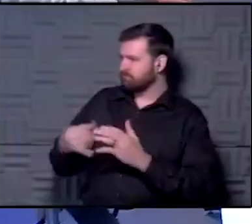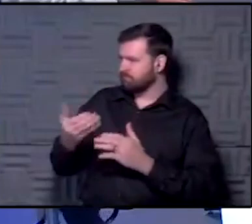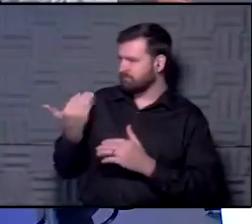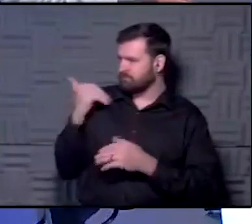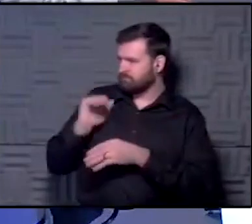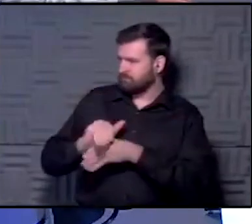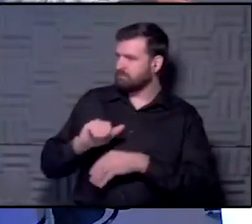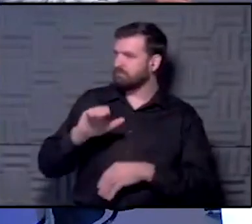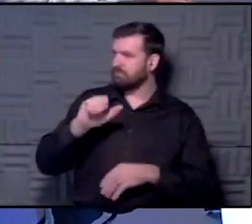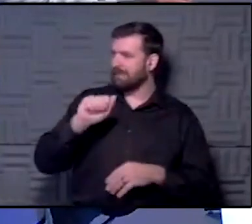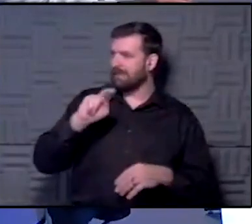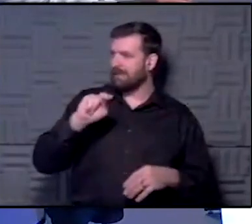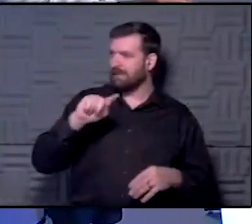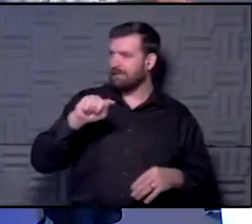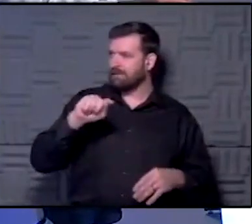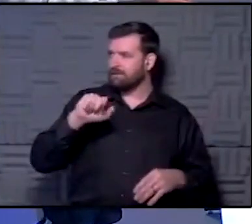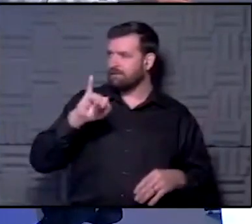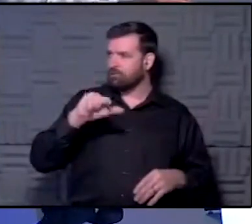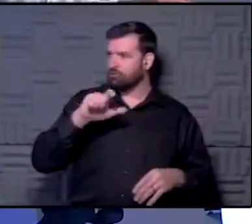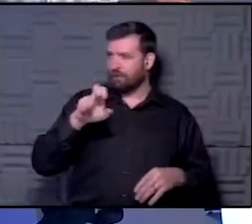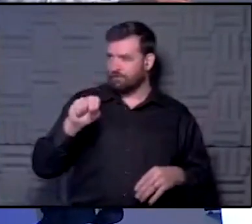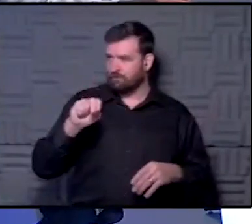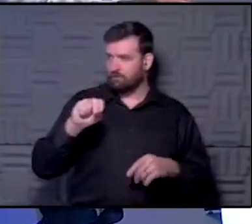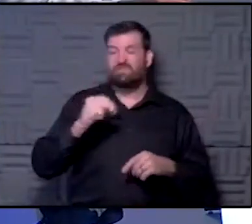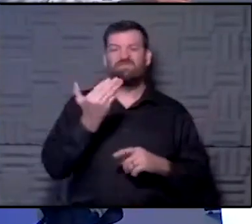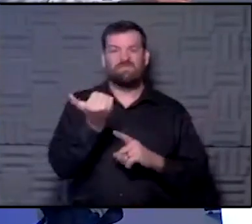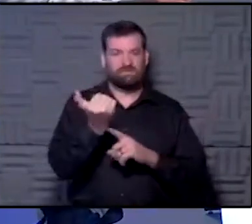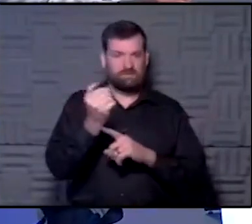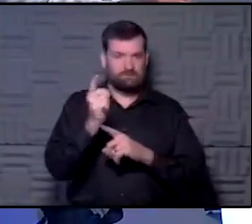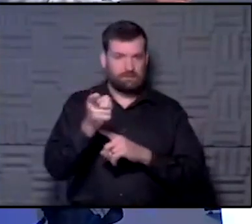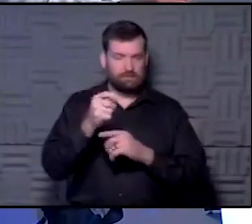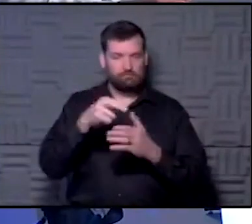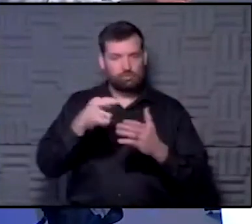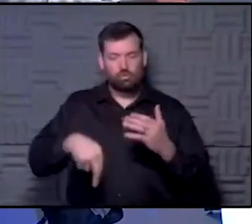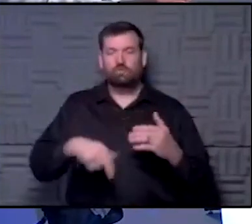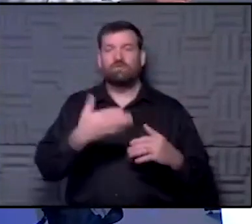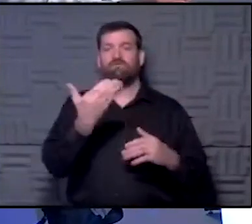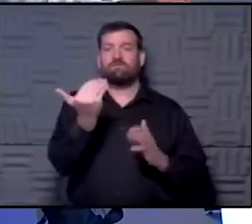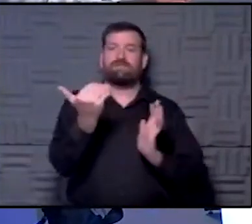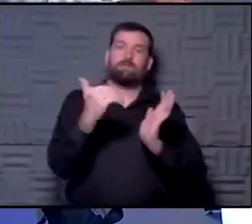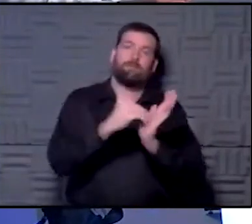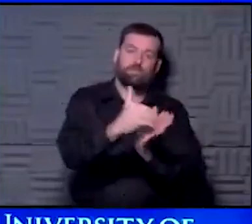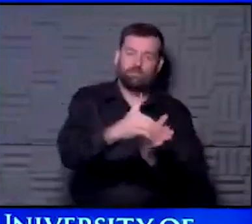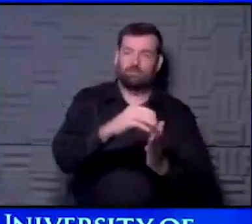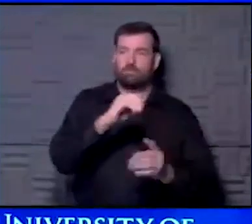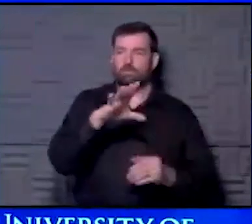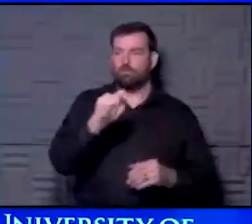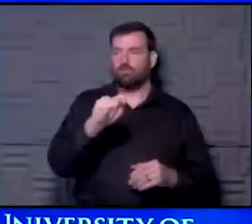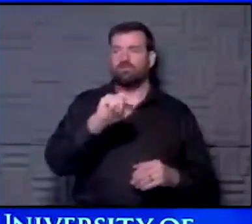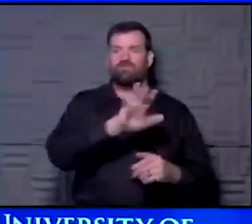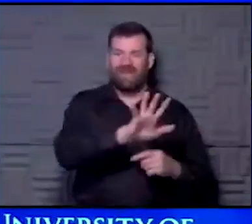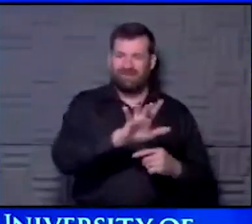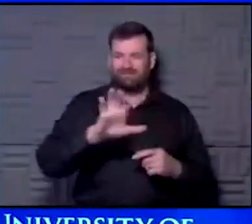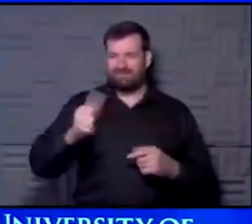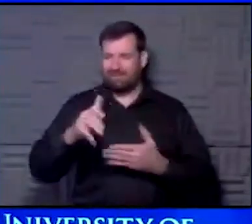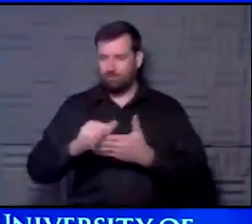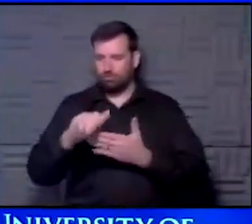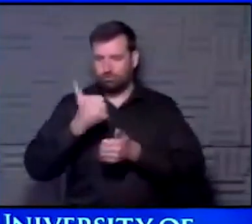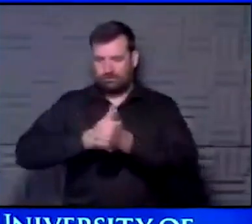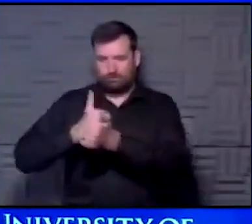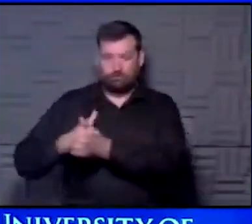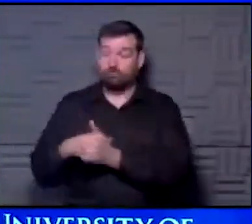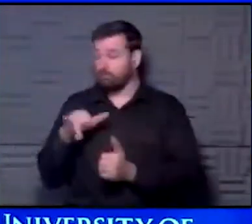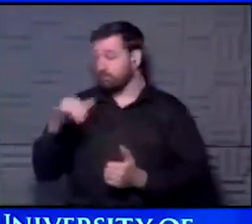antigen test, interestingly enough, and 15-minute turnaround, 50 million doses in October, and $5 to $10 per test. Yeah, I think So that would